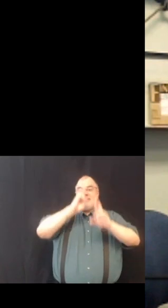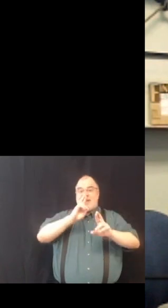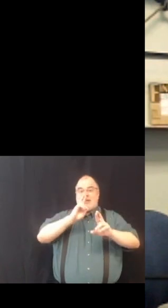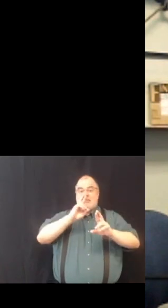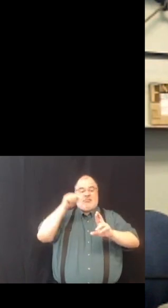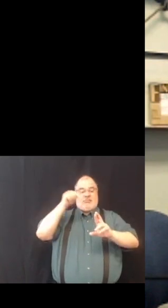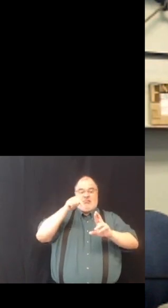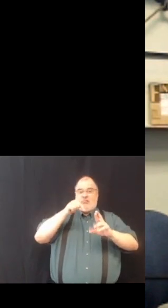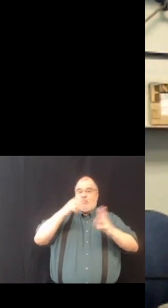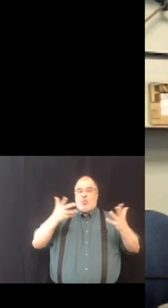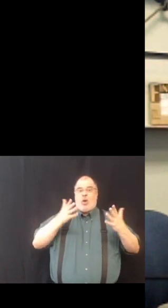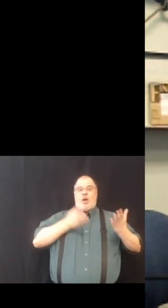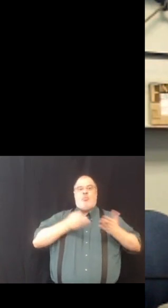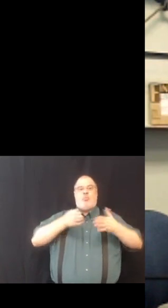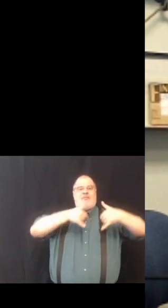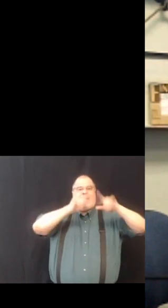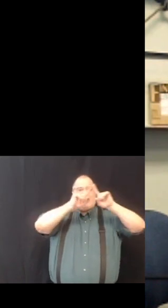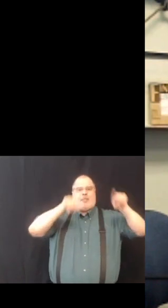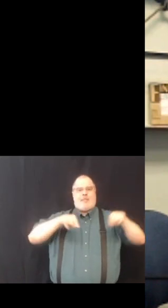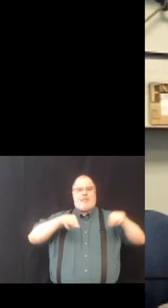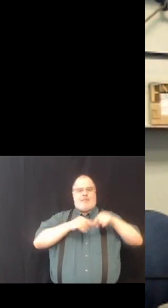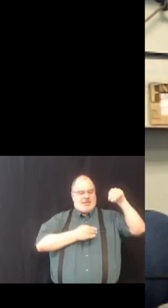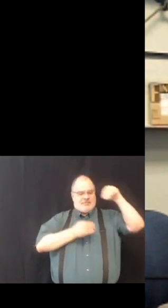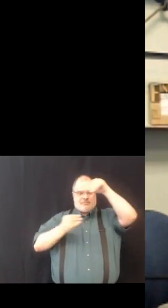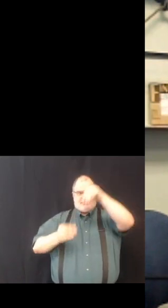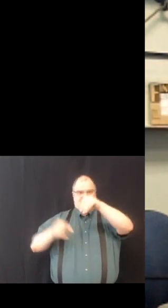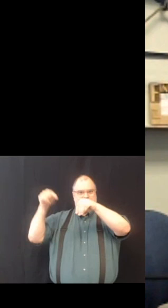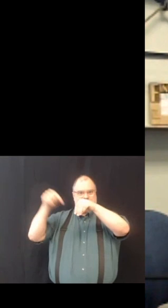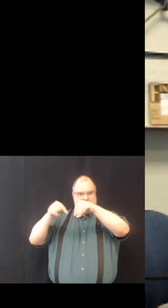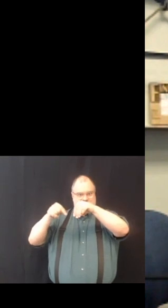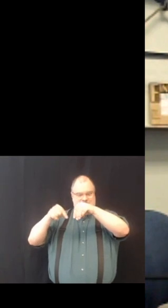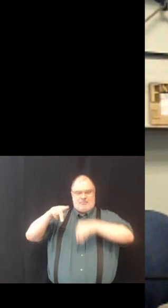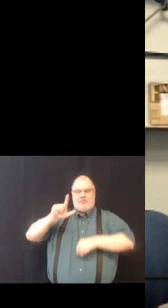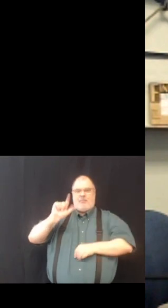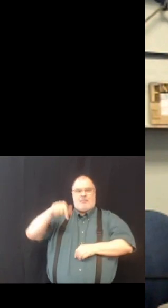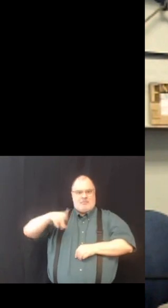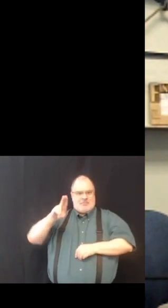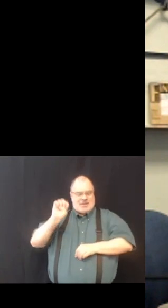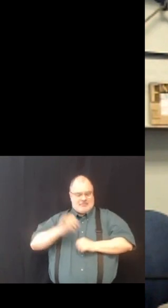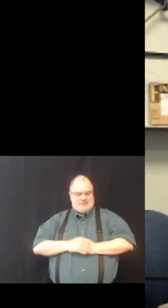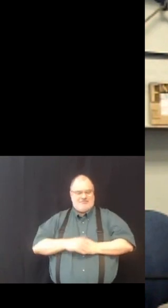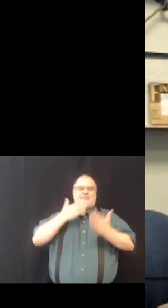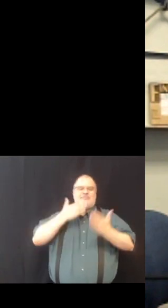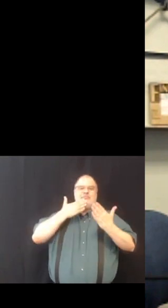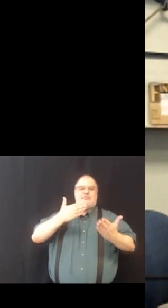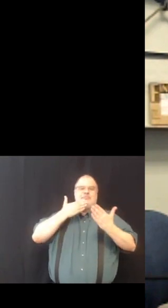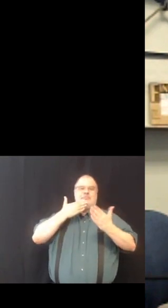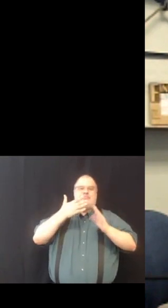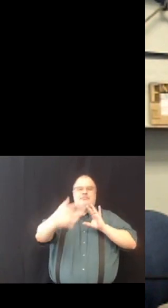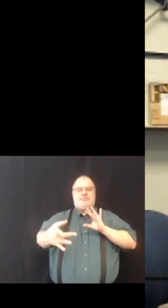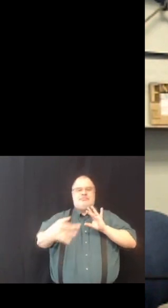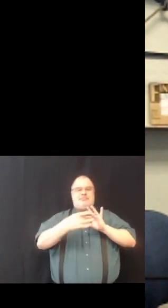thank all of our wonderful speakers today for making this virtual event so meaningful, and thank you for being with us.